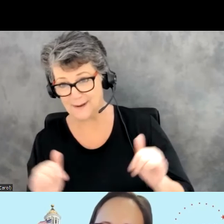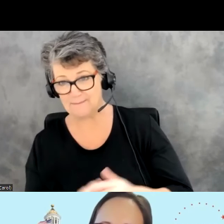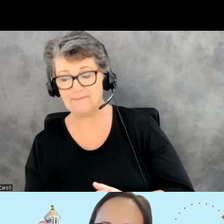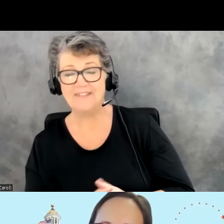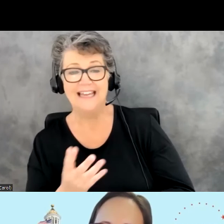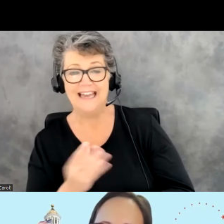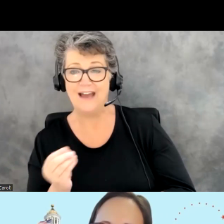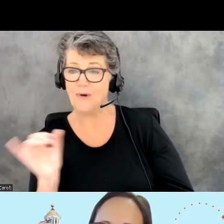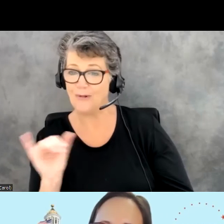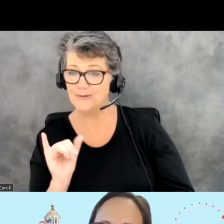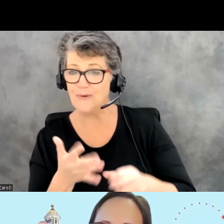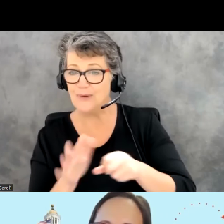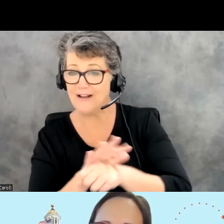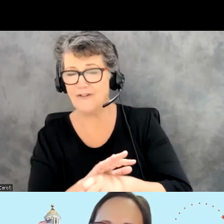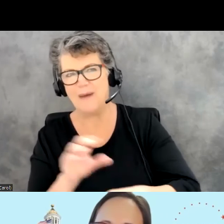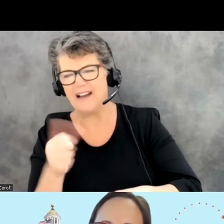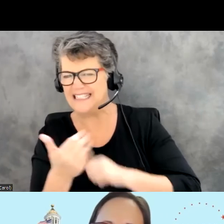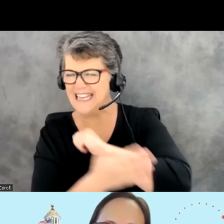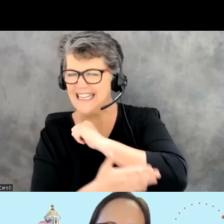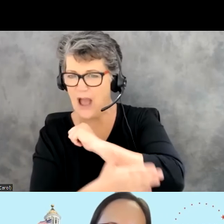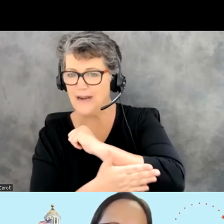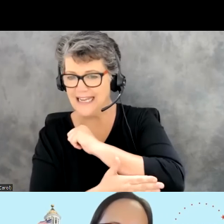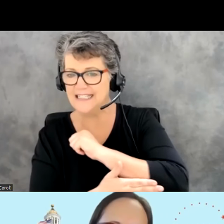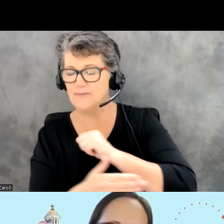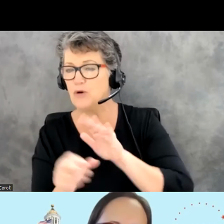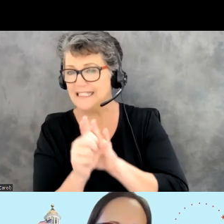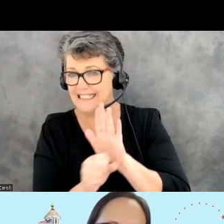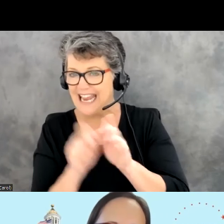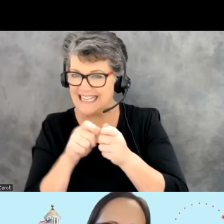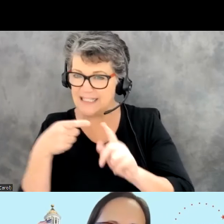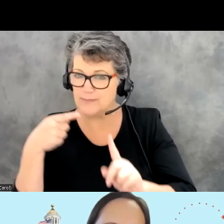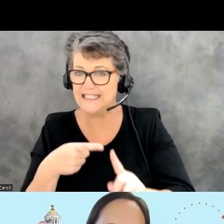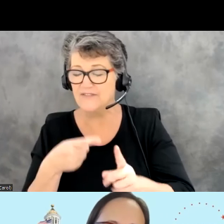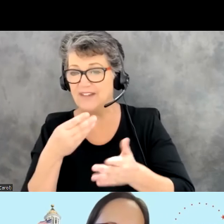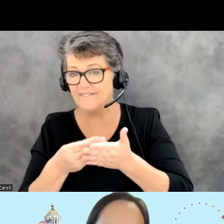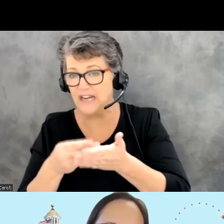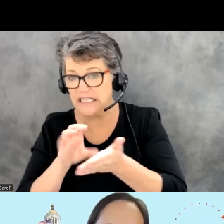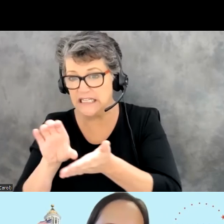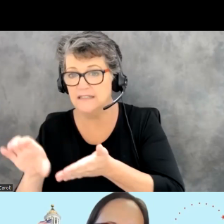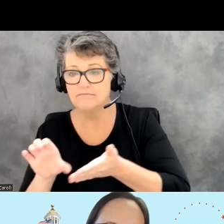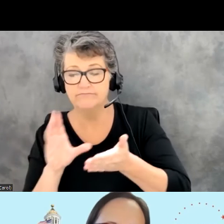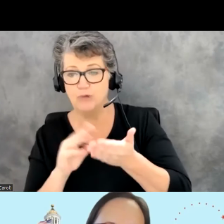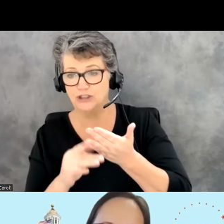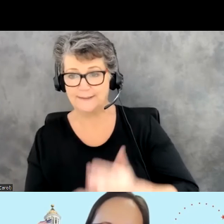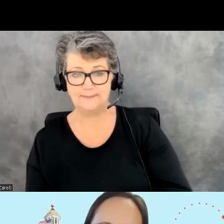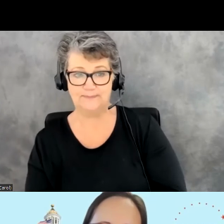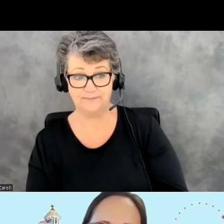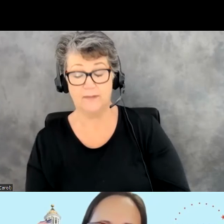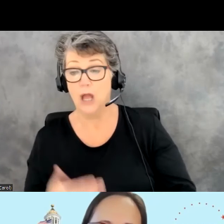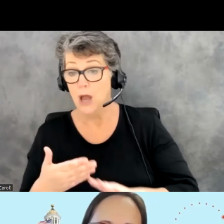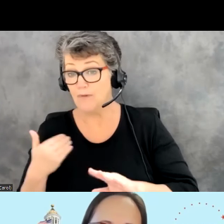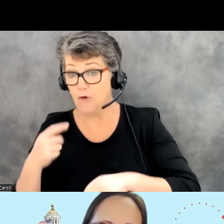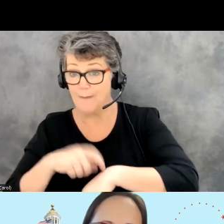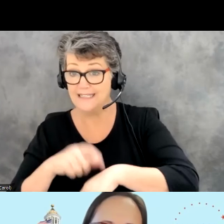And we also cover about 10 counties for some state-specific funded projects. And prior to my time